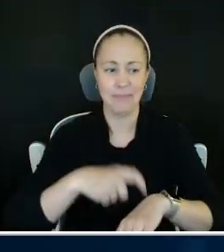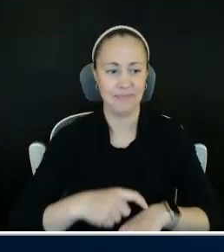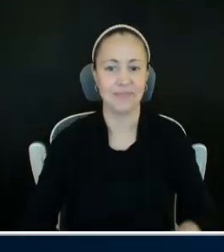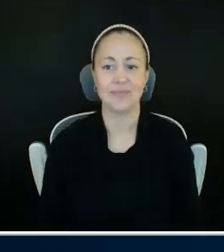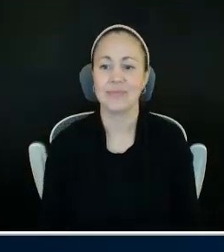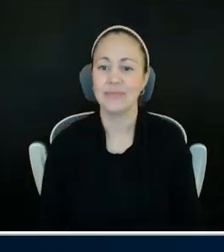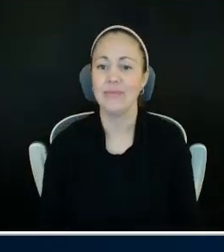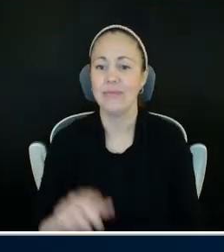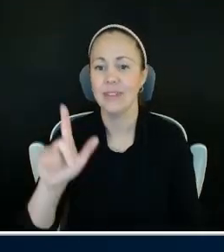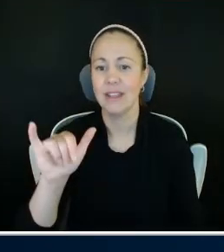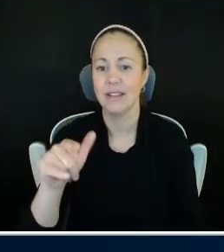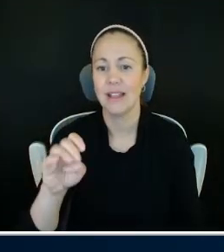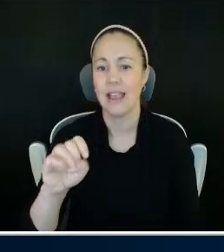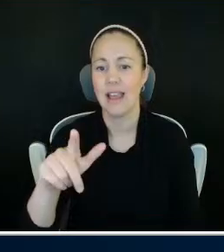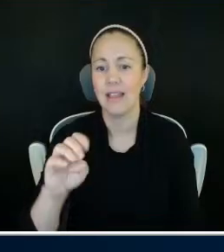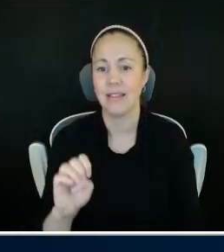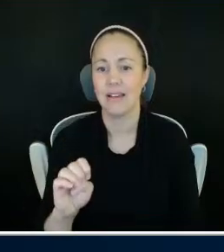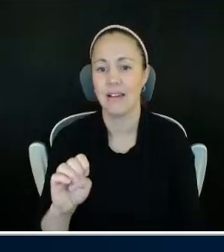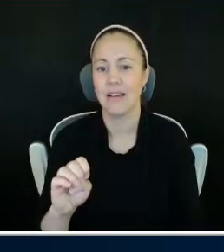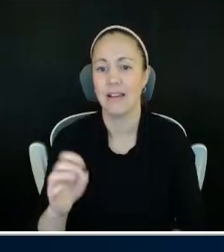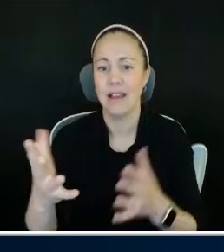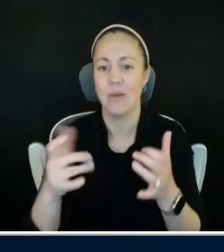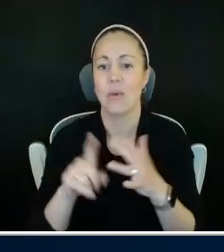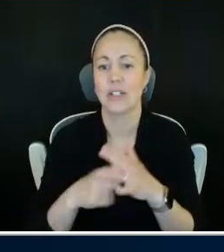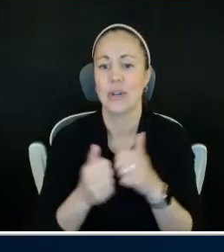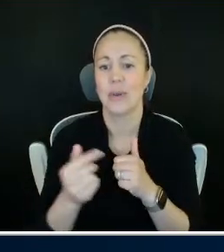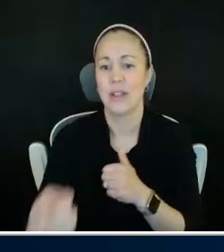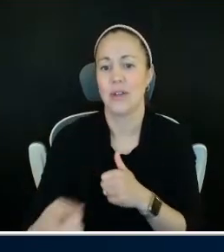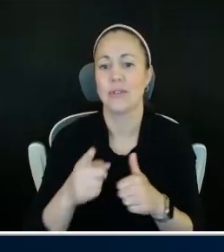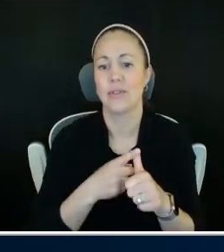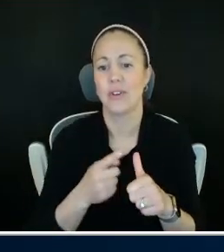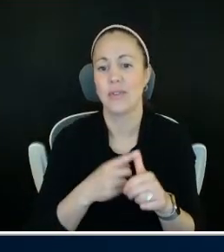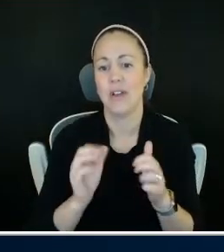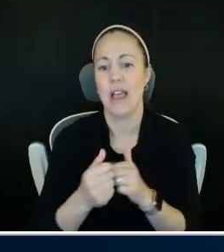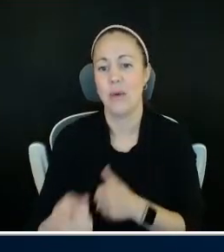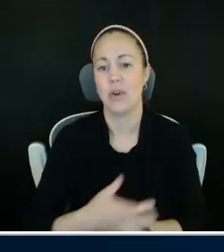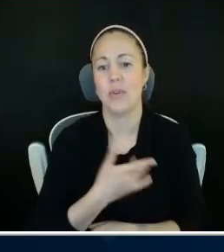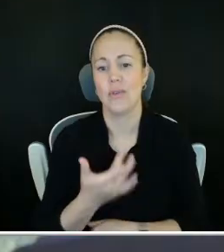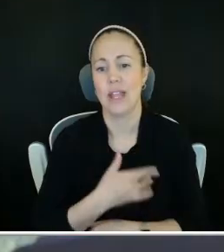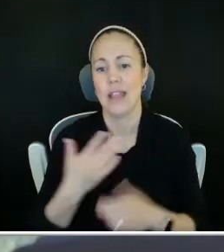you. First of all, how are you feeling physically today? How's the arm?